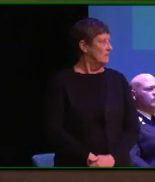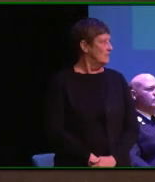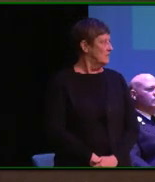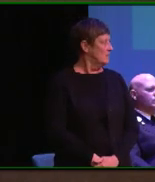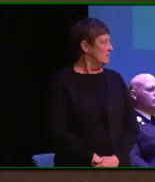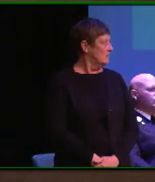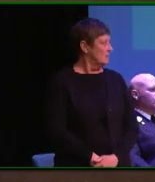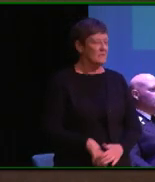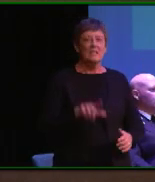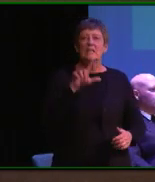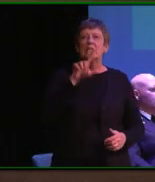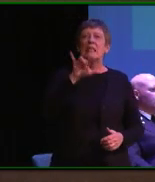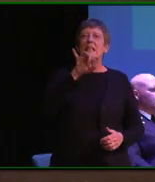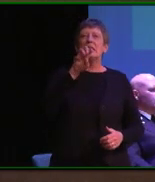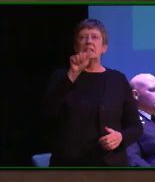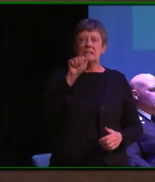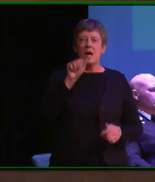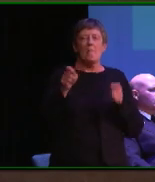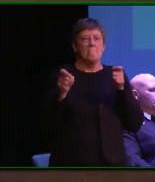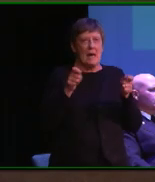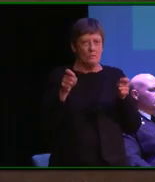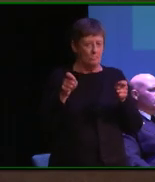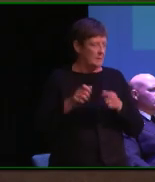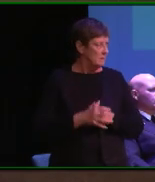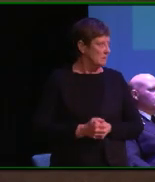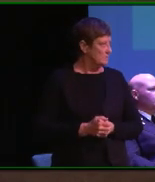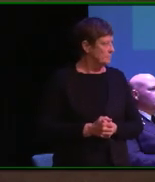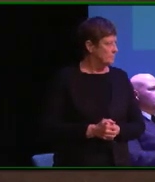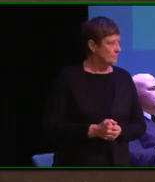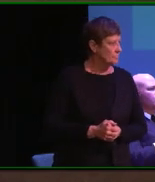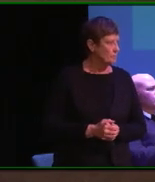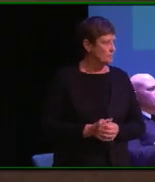Lisa Lombardi, Management.